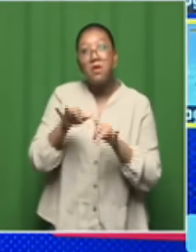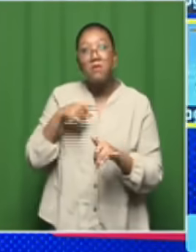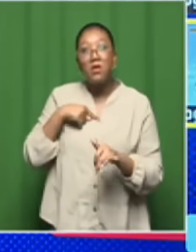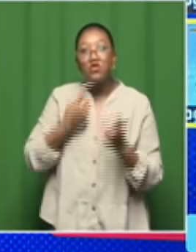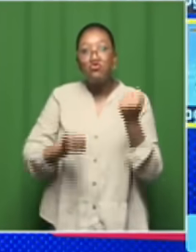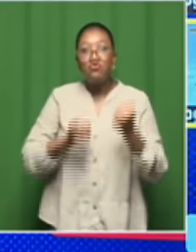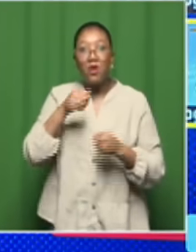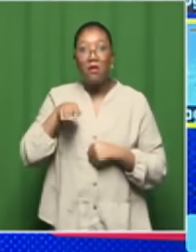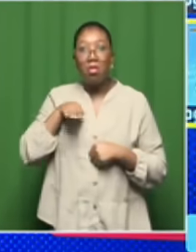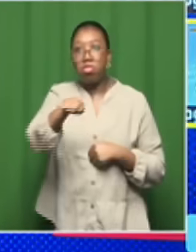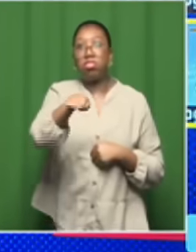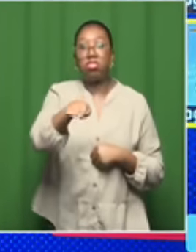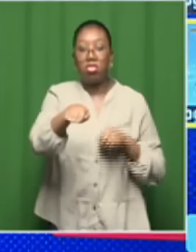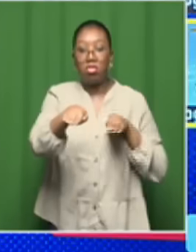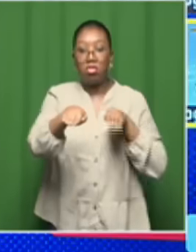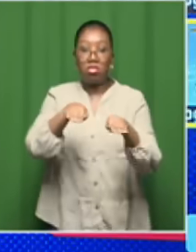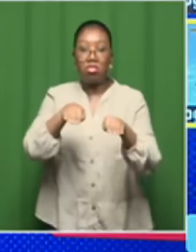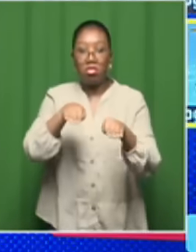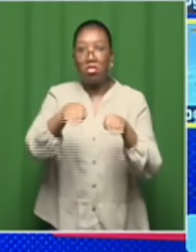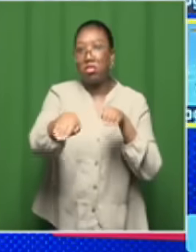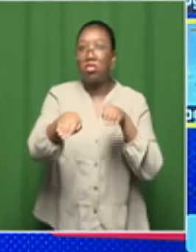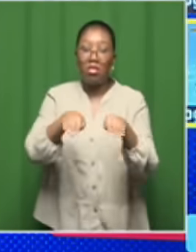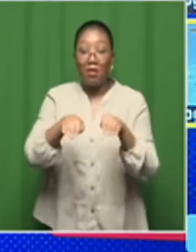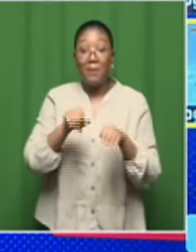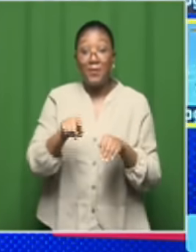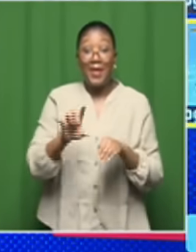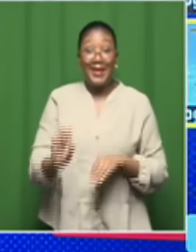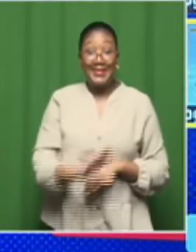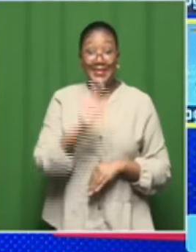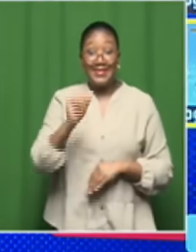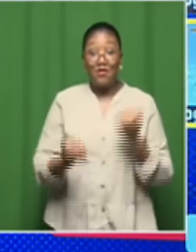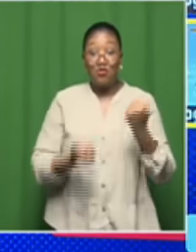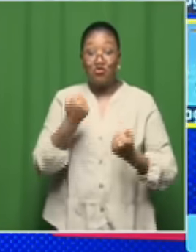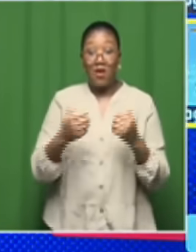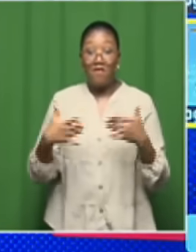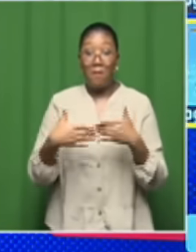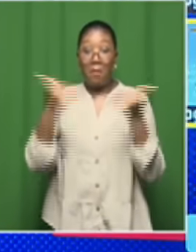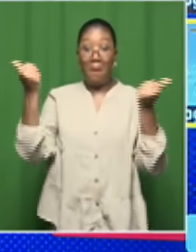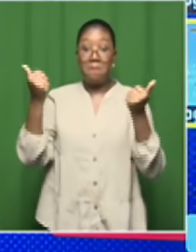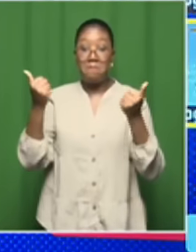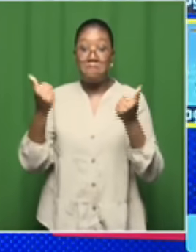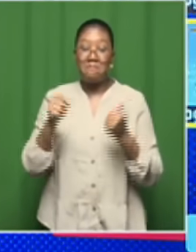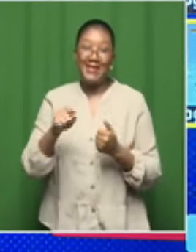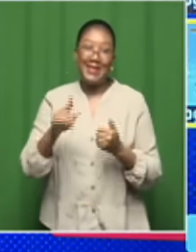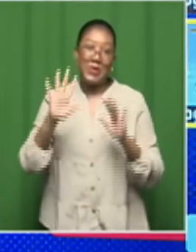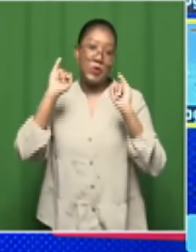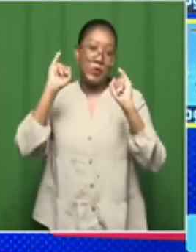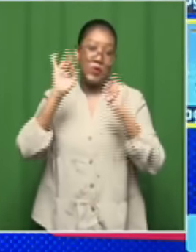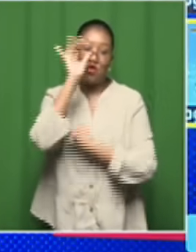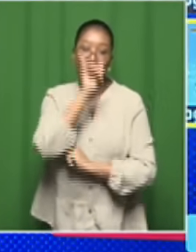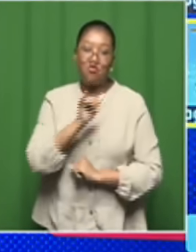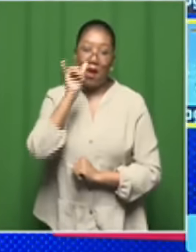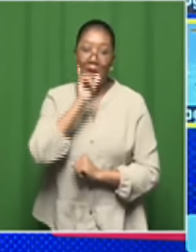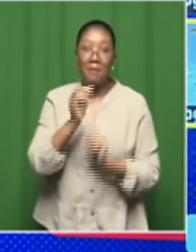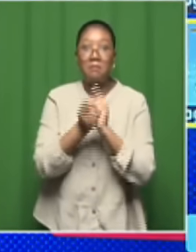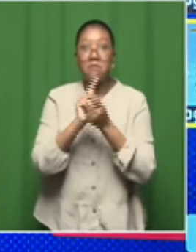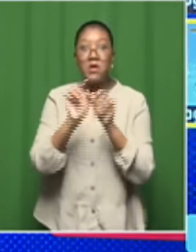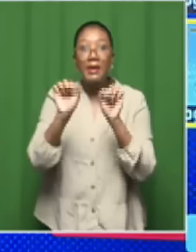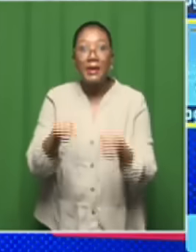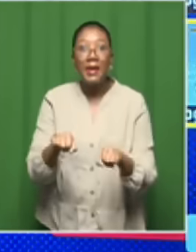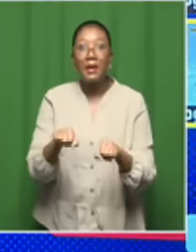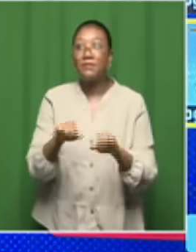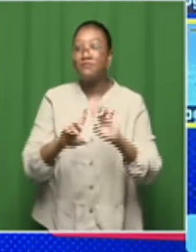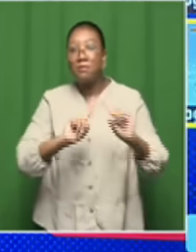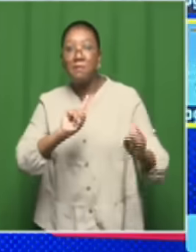that. So in South Africa, reckless driving is a very serious traffic offence which can result in injury and the loss